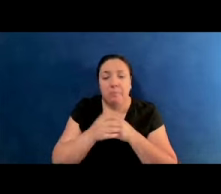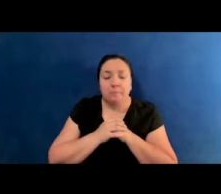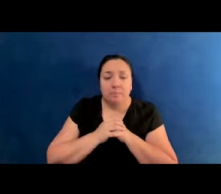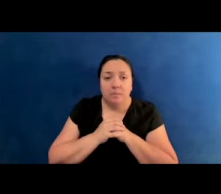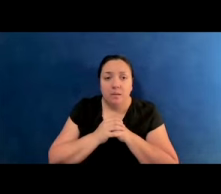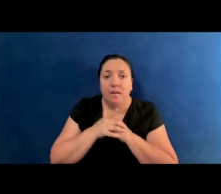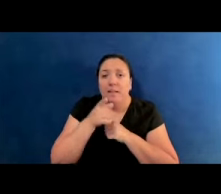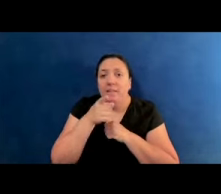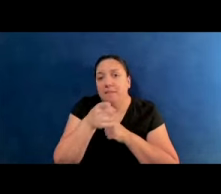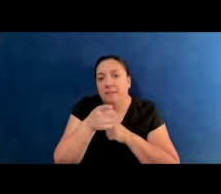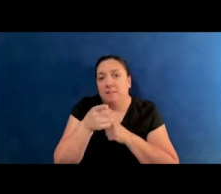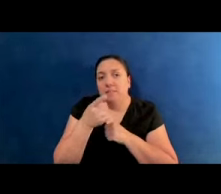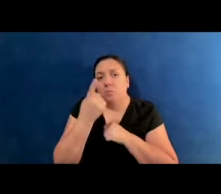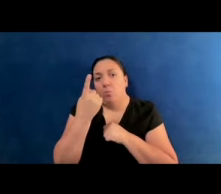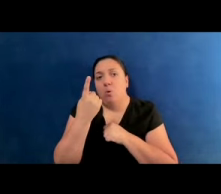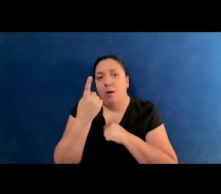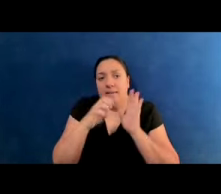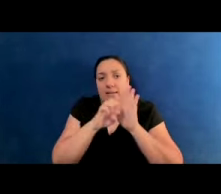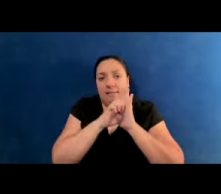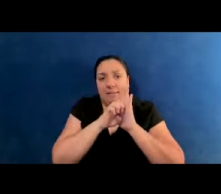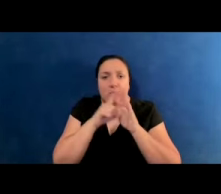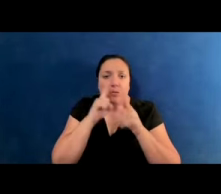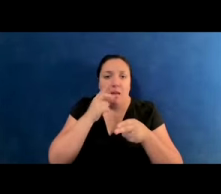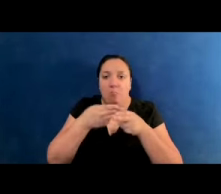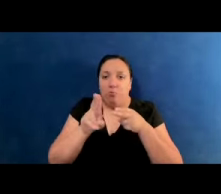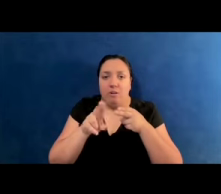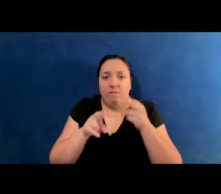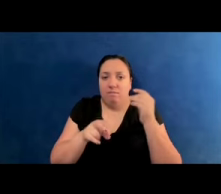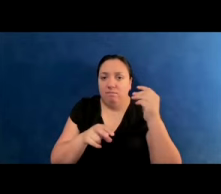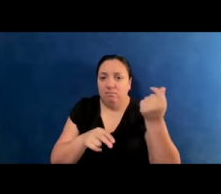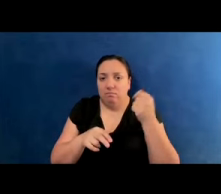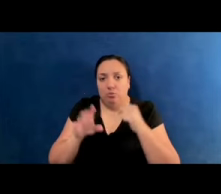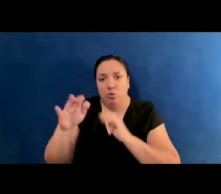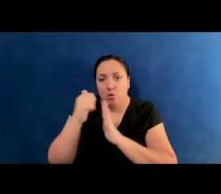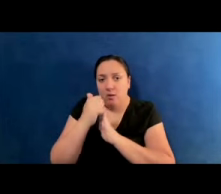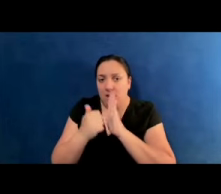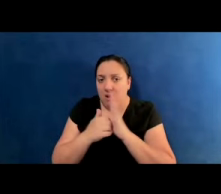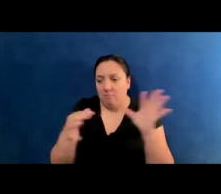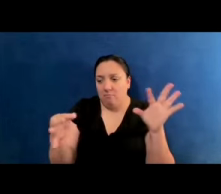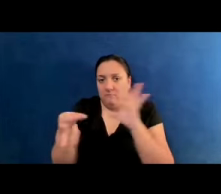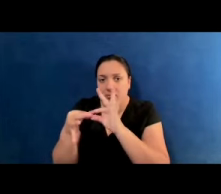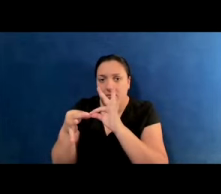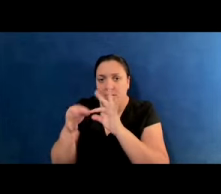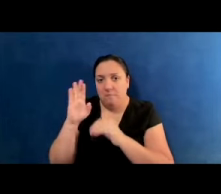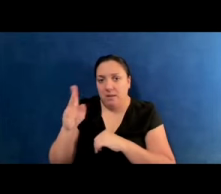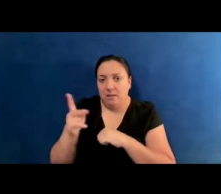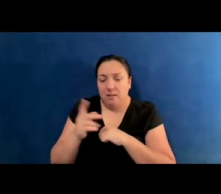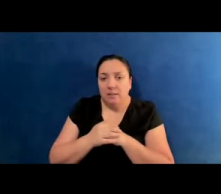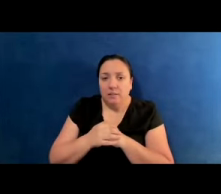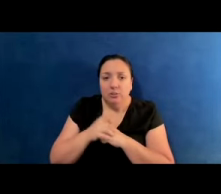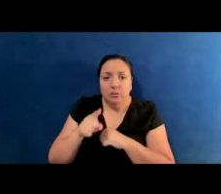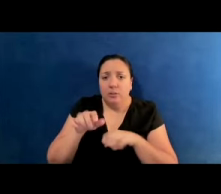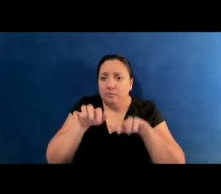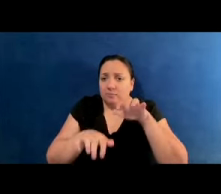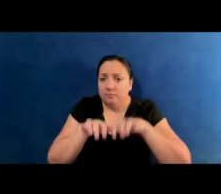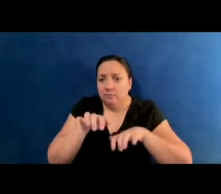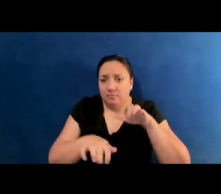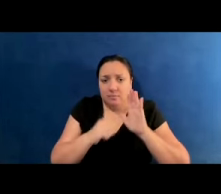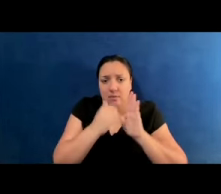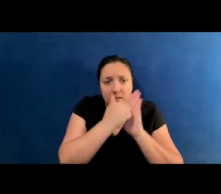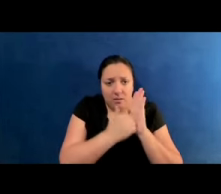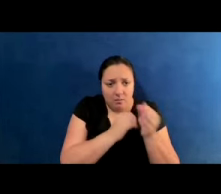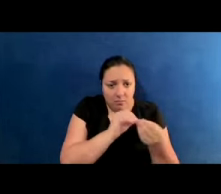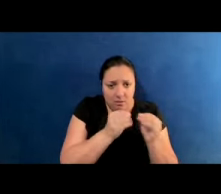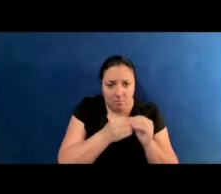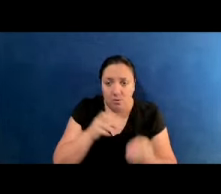example of quickly and easily linking your bank account. Lauri mentioned that you can enter in your account number and your routing number and some